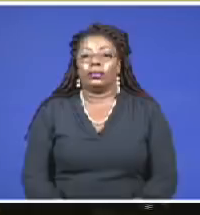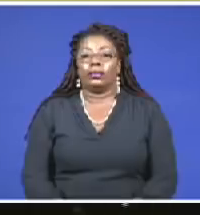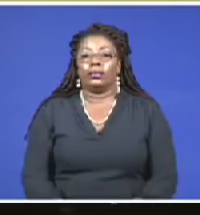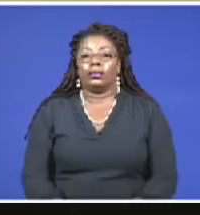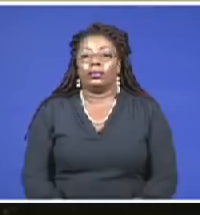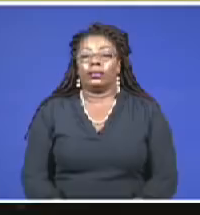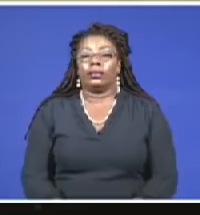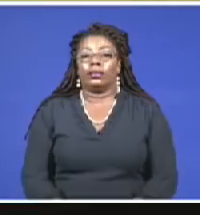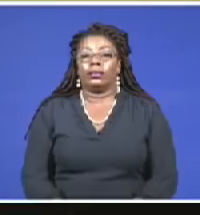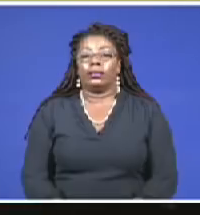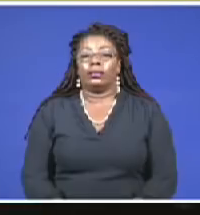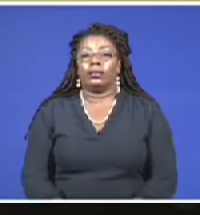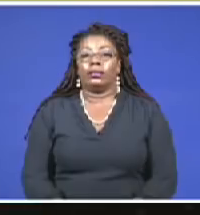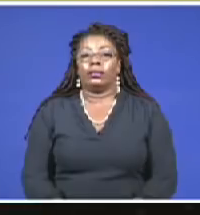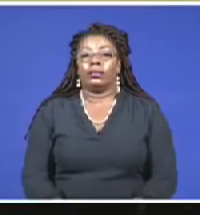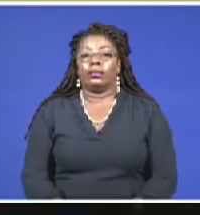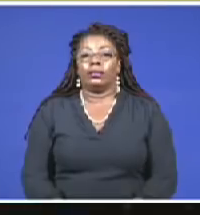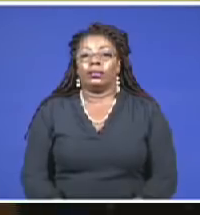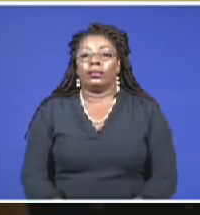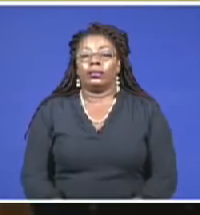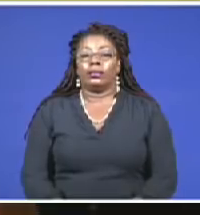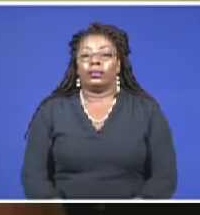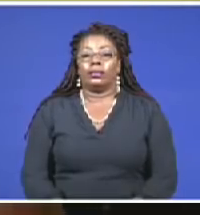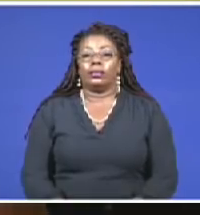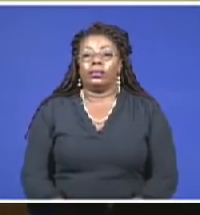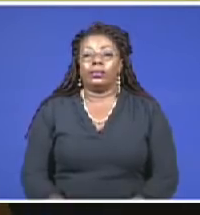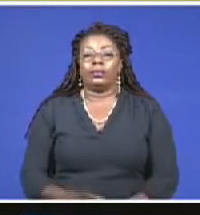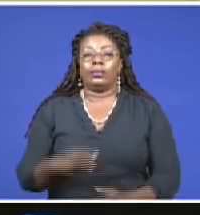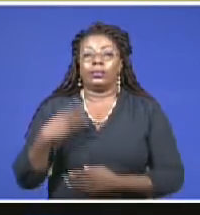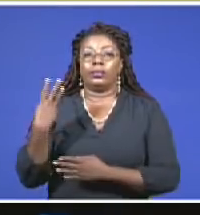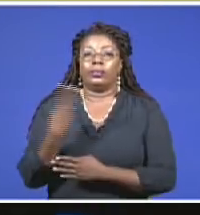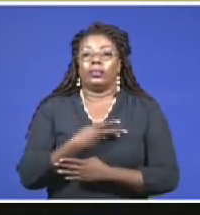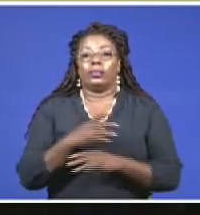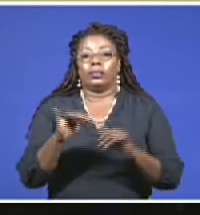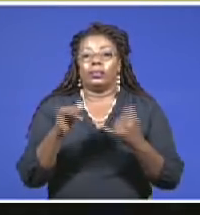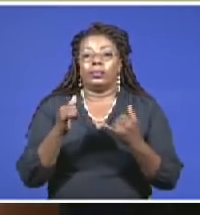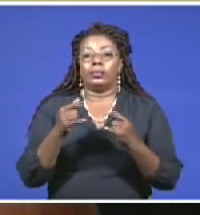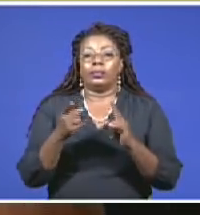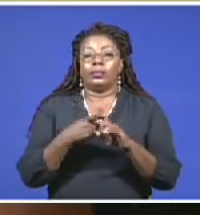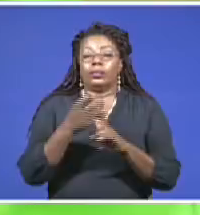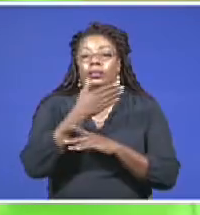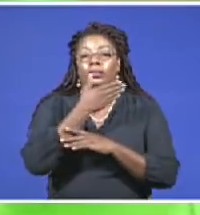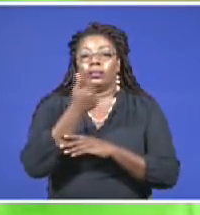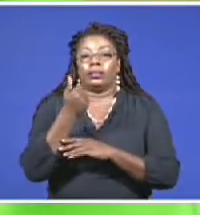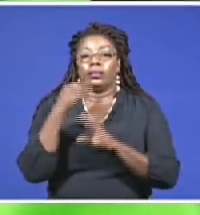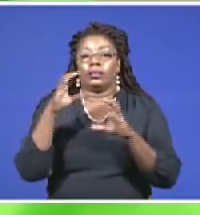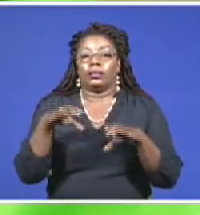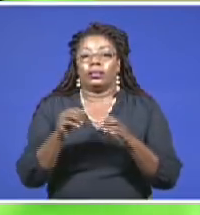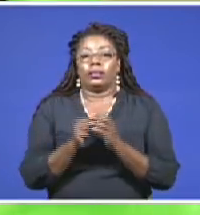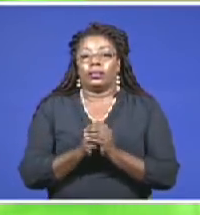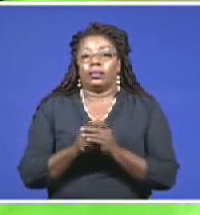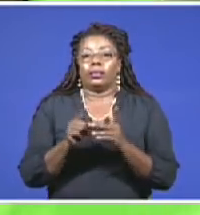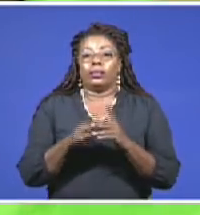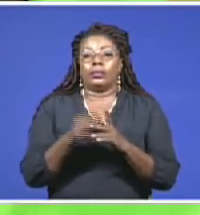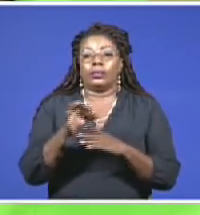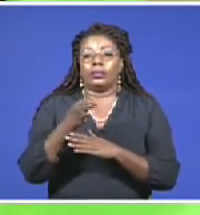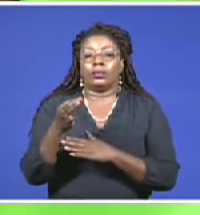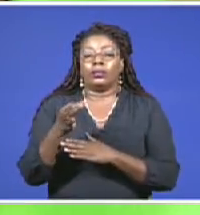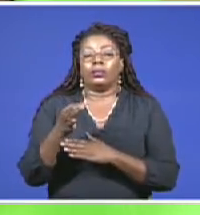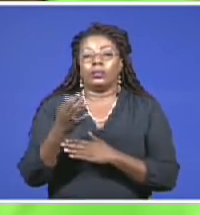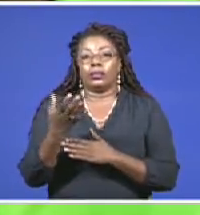very competitive game, and we just was playing to our best abilities. Started off a little bit